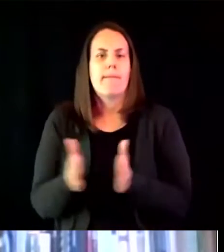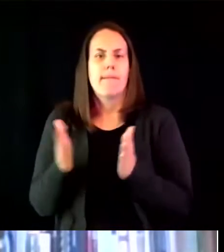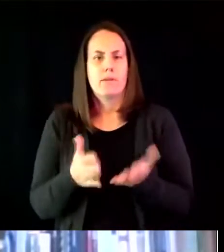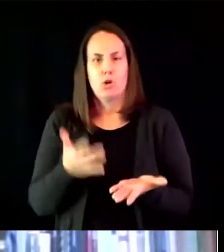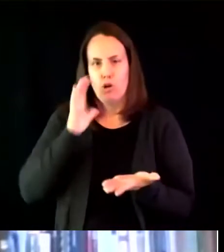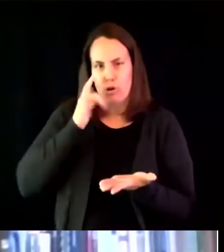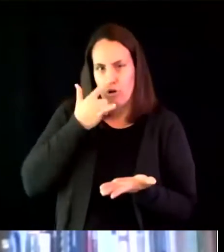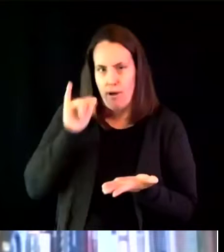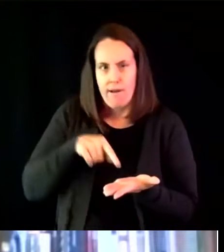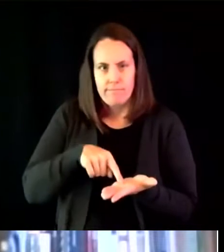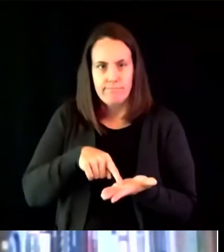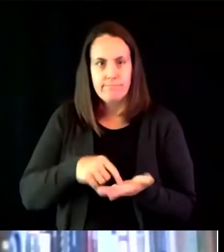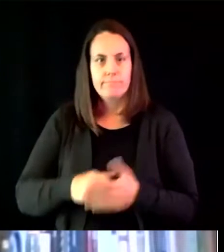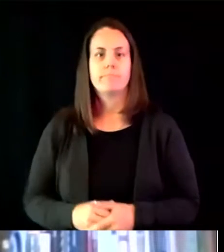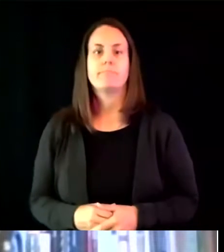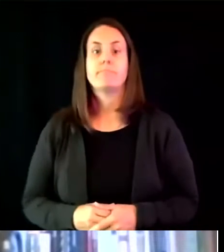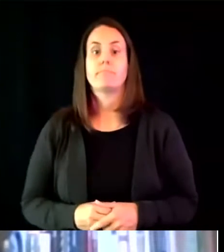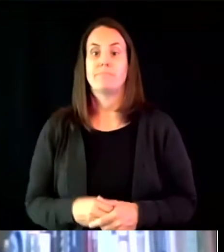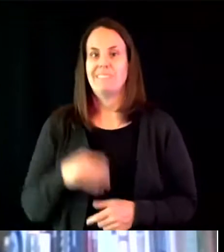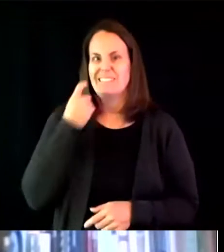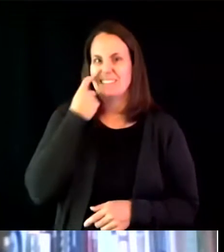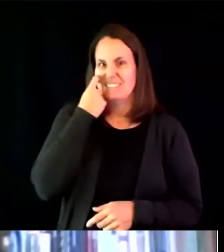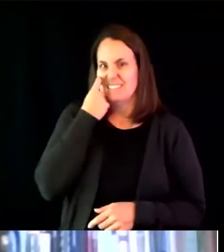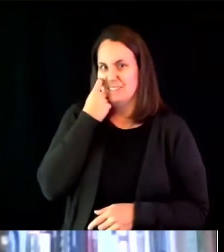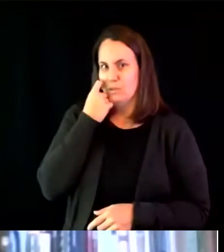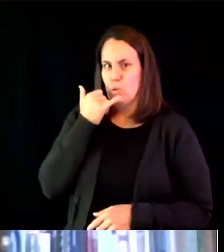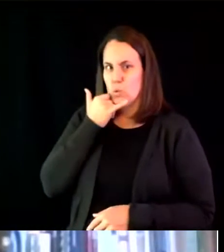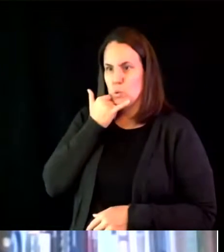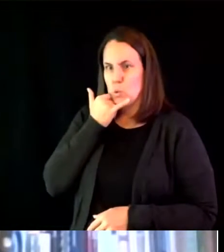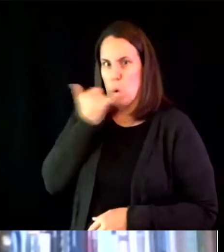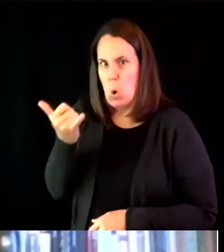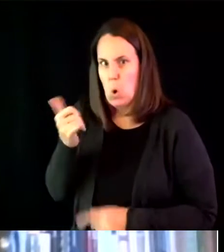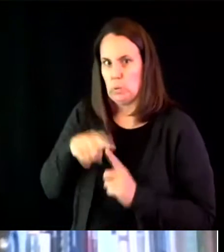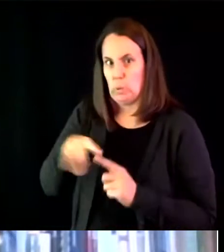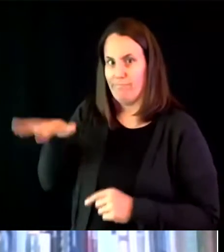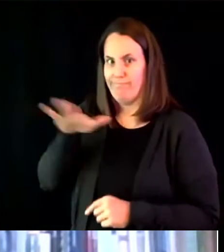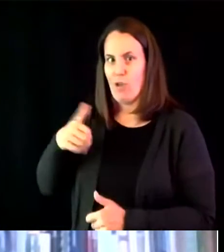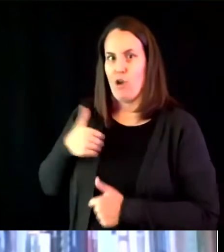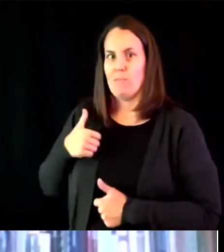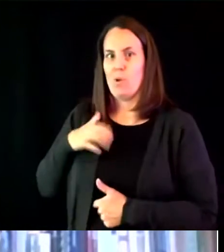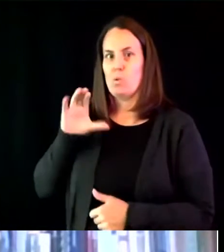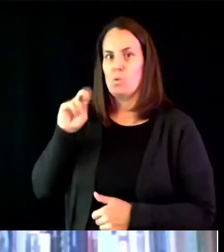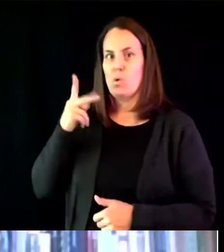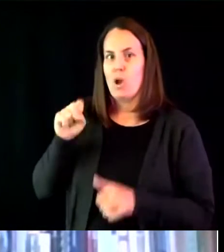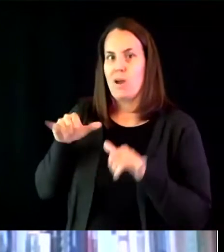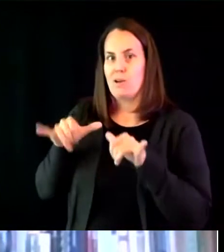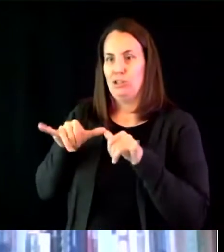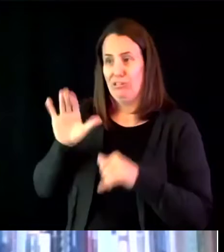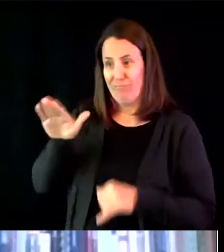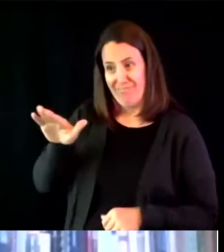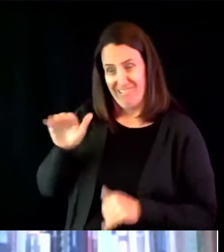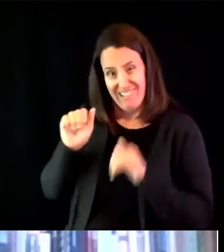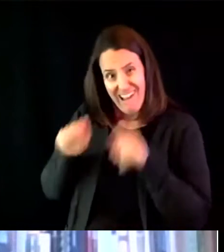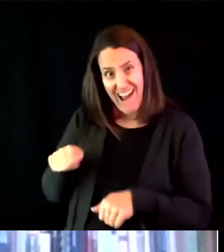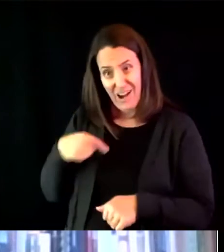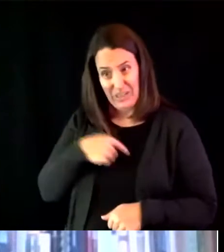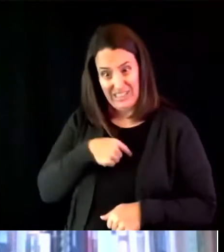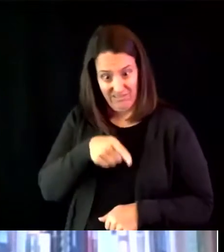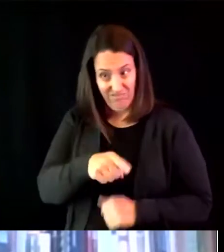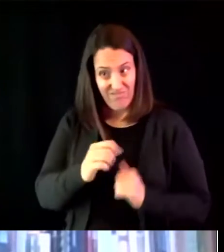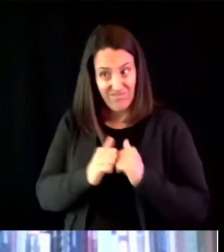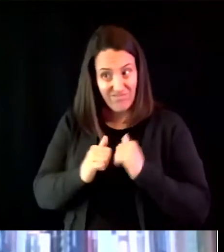up a second or third alternate care facility. But we also want to maximize the use